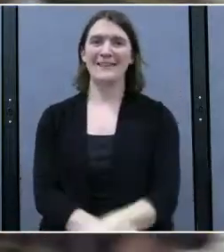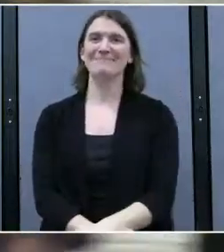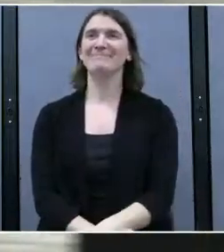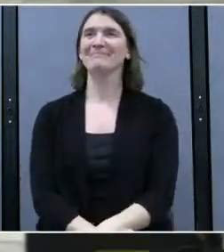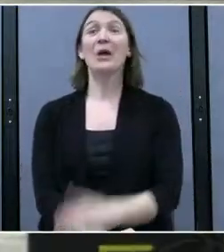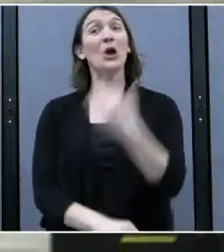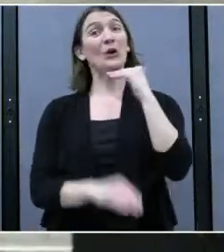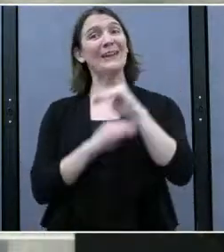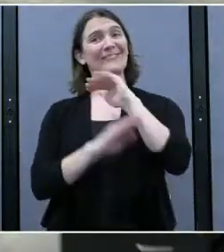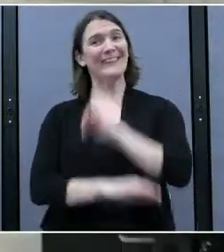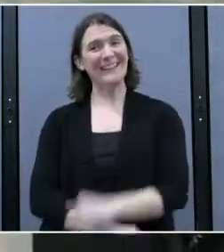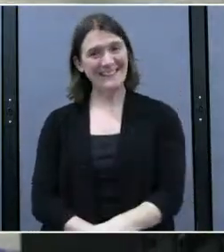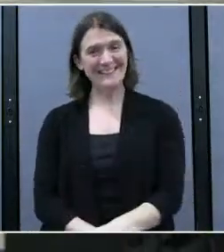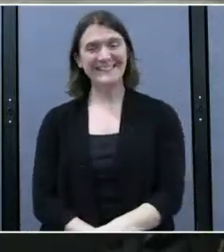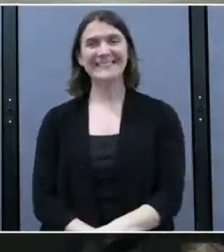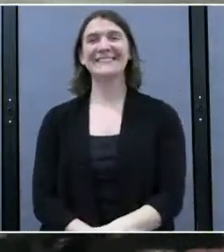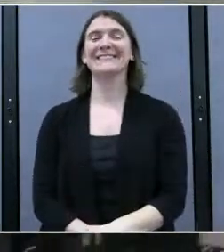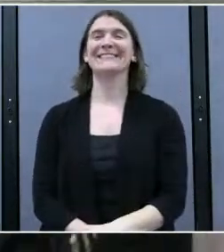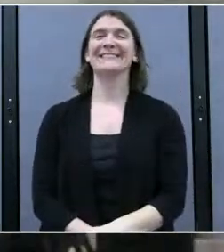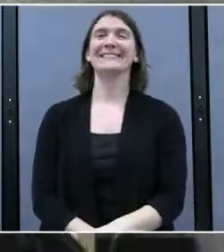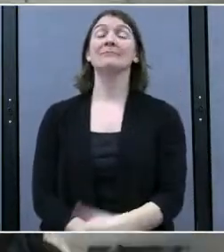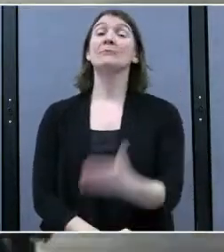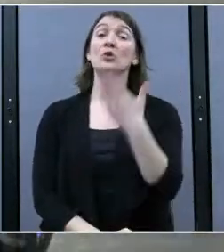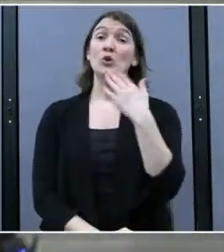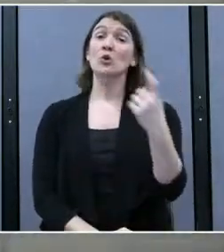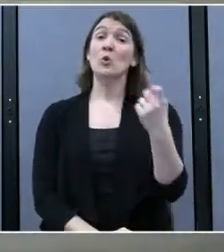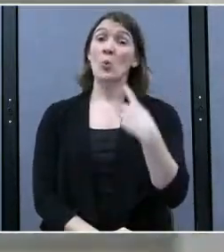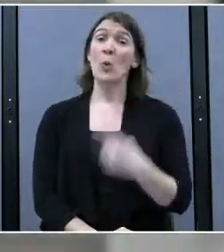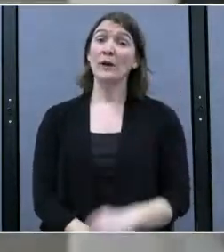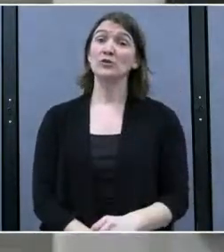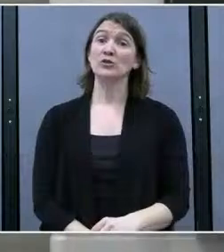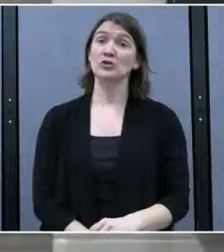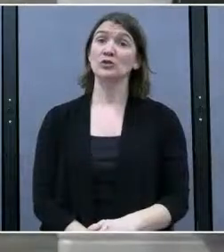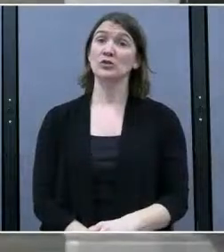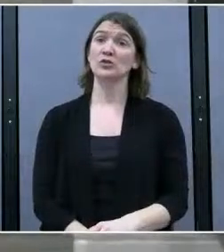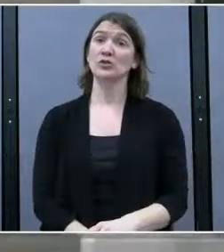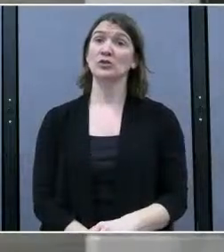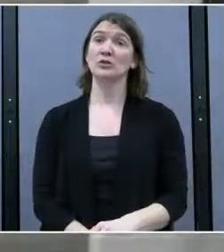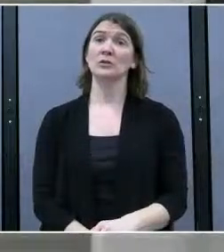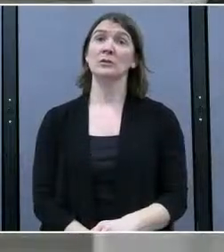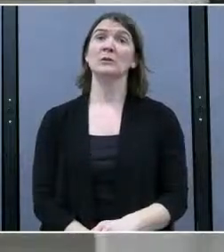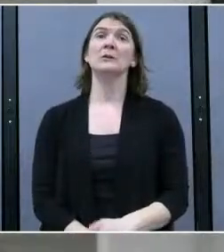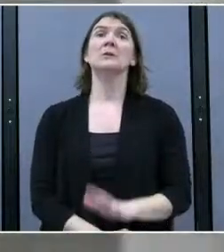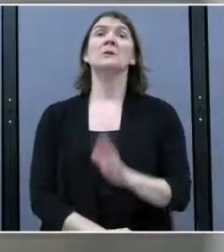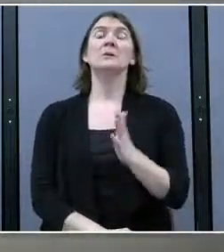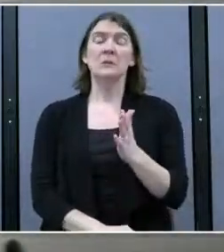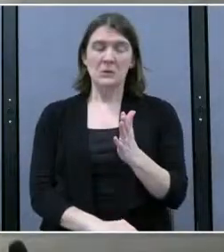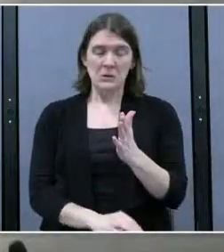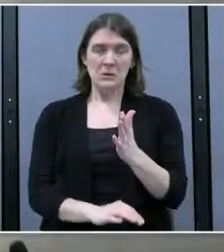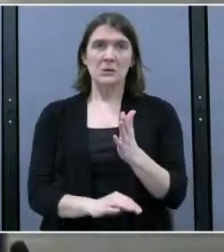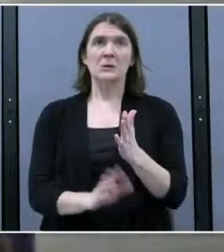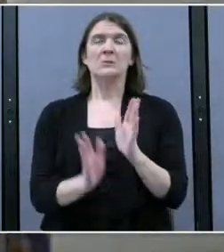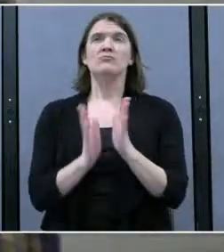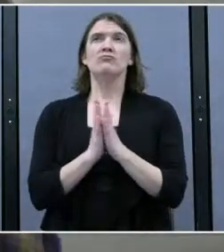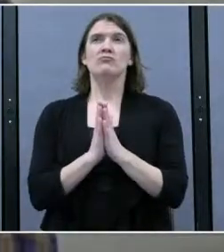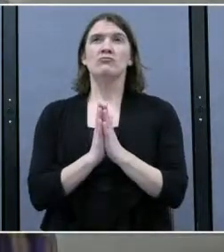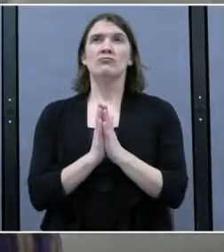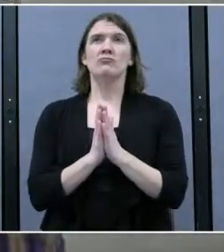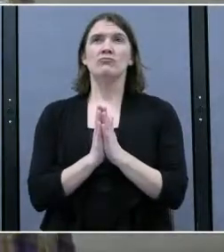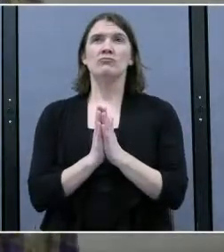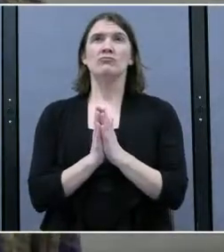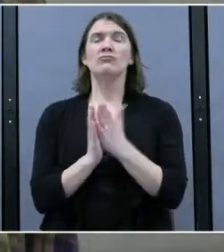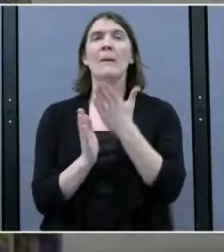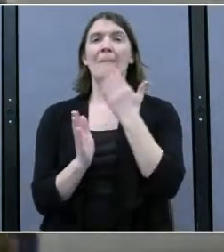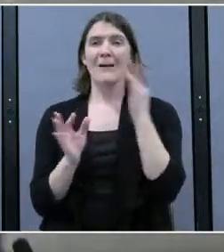Good evening. So, really good question. I think probably the place to start is